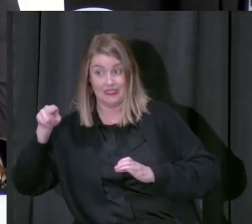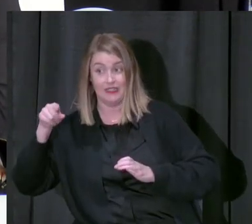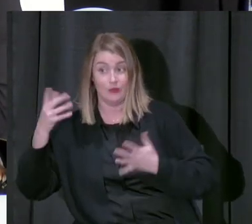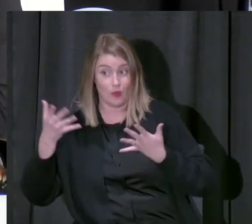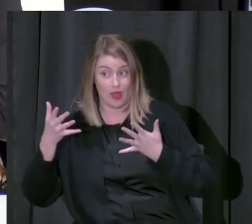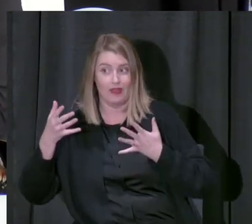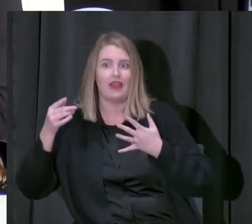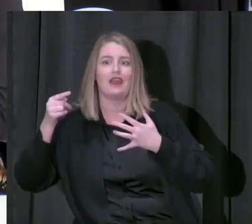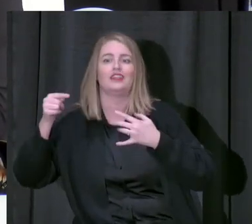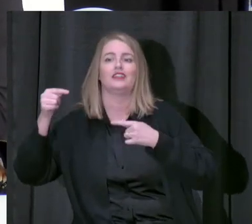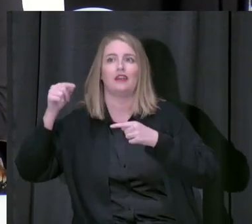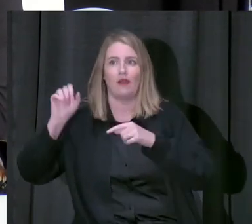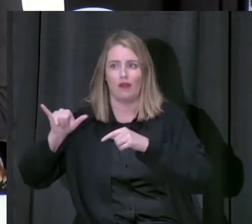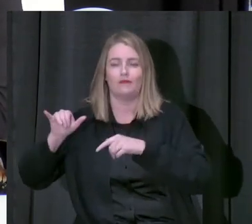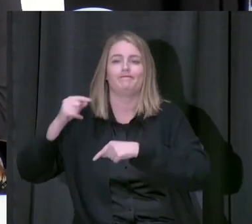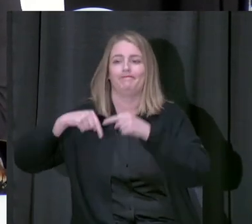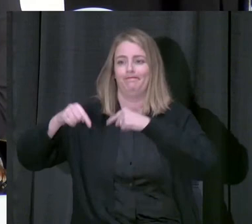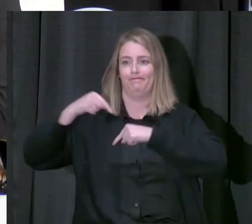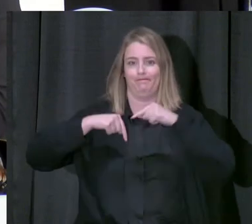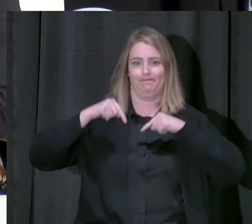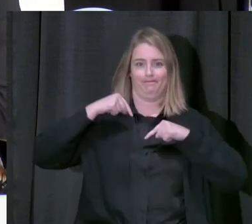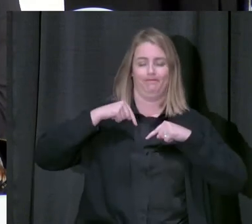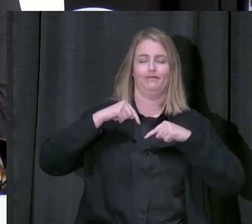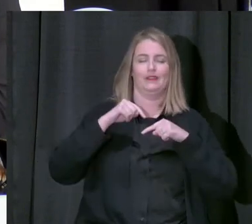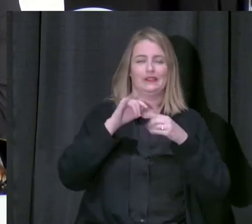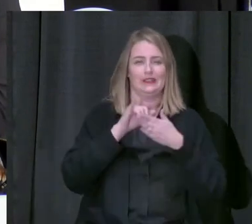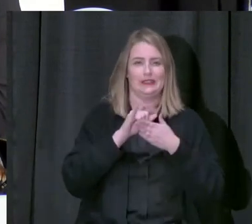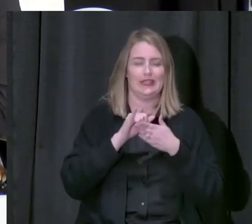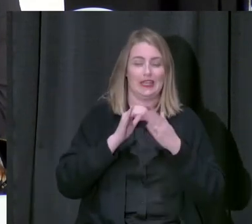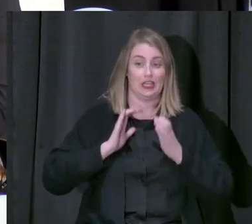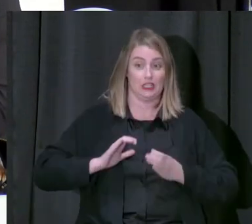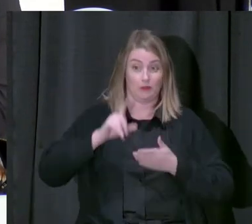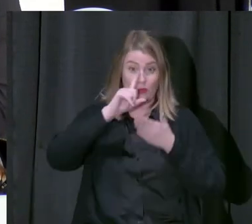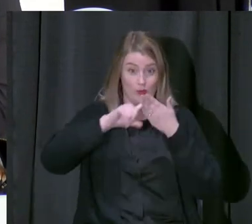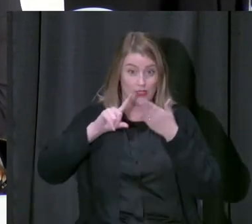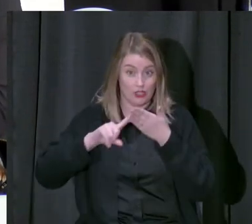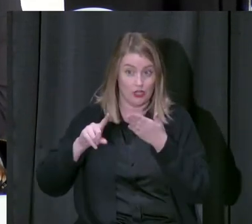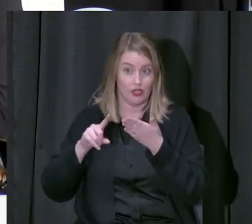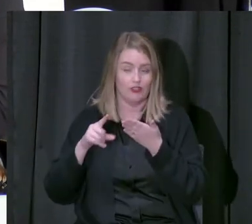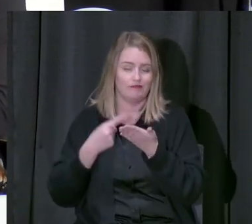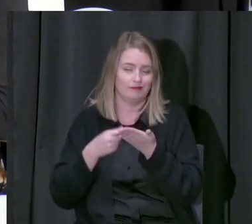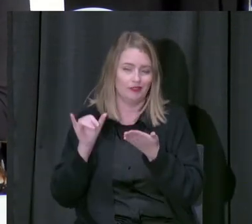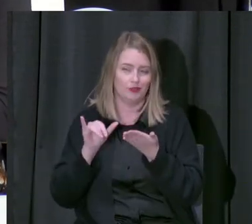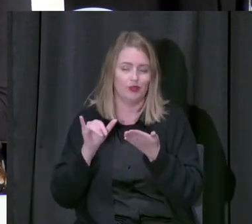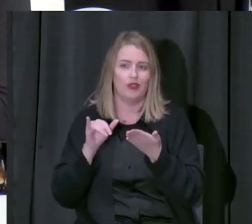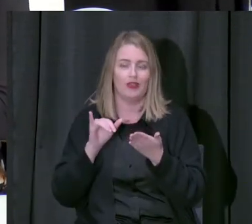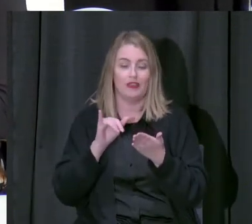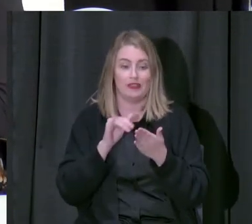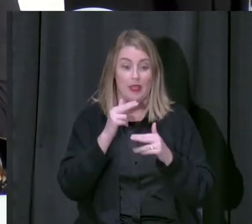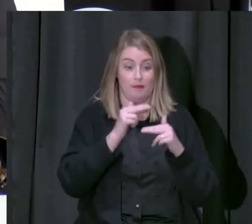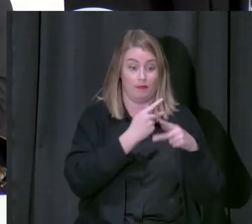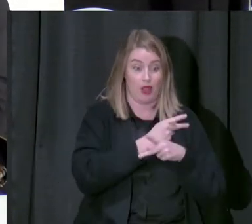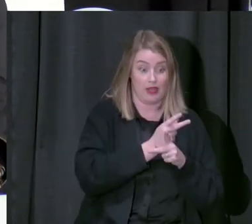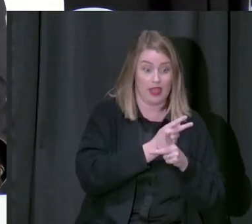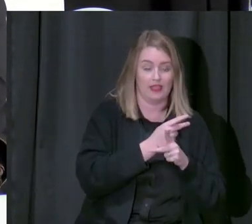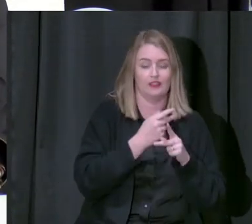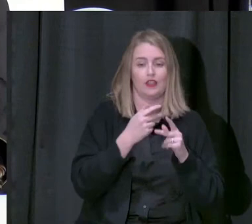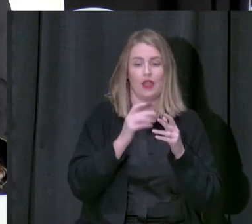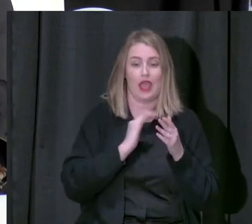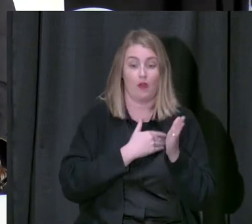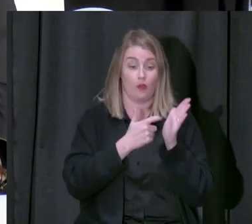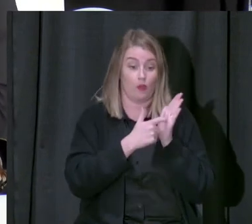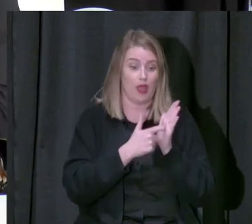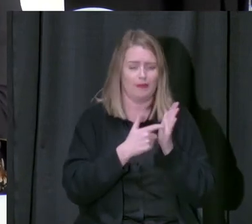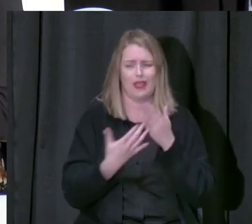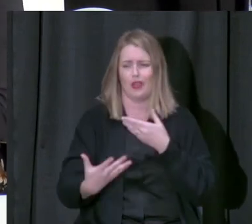and doing that customer research, like we talked a little bit about, and building the product and making sure that our requirements are inclusive